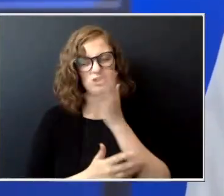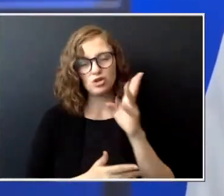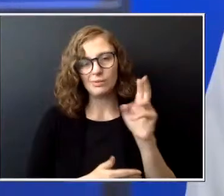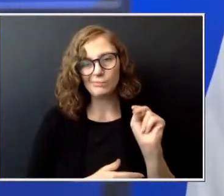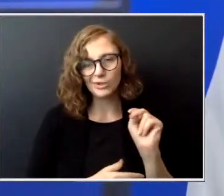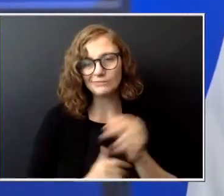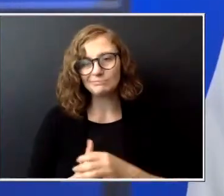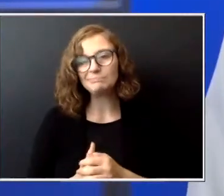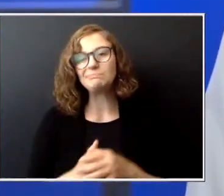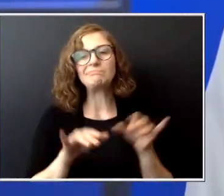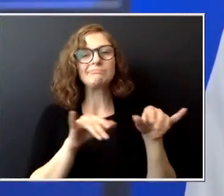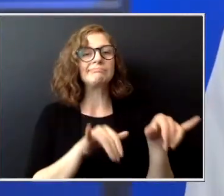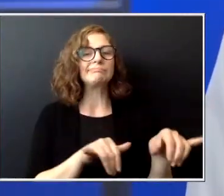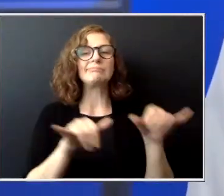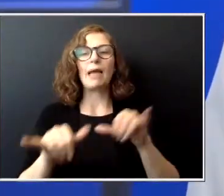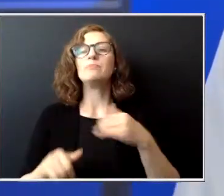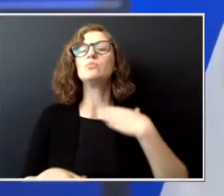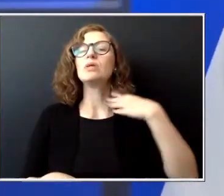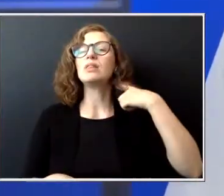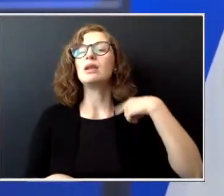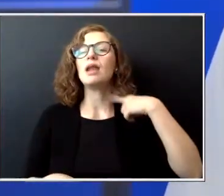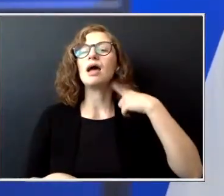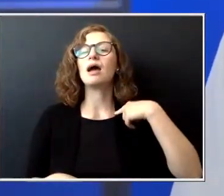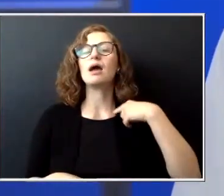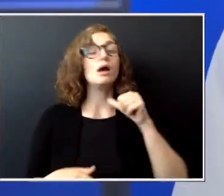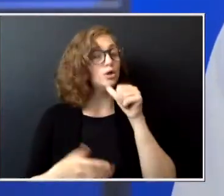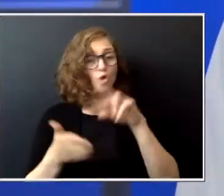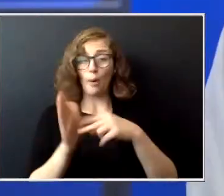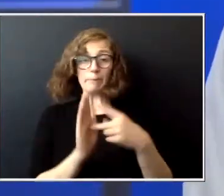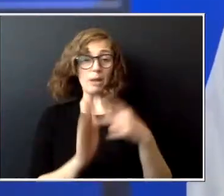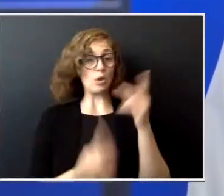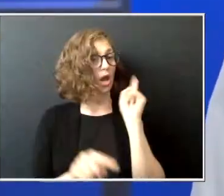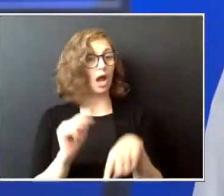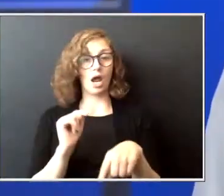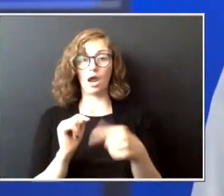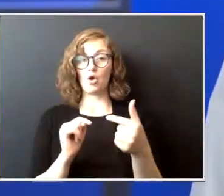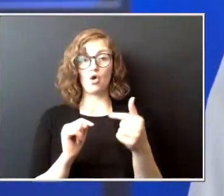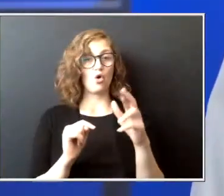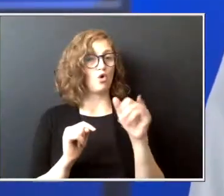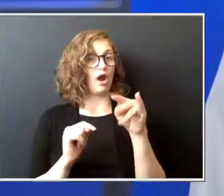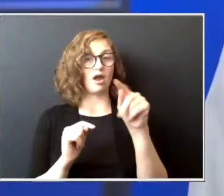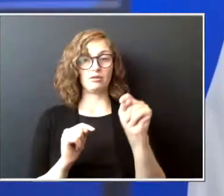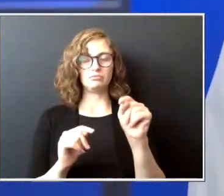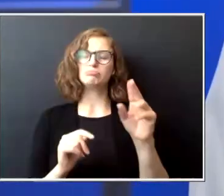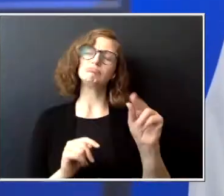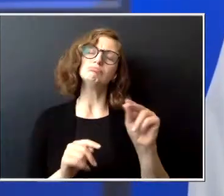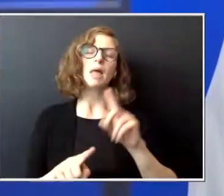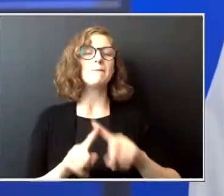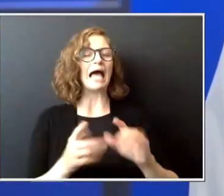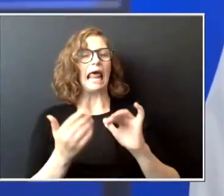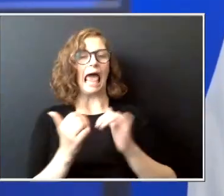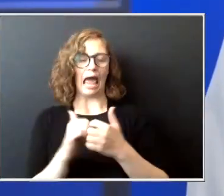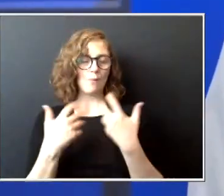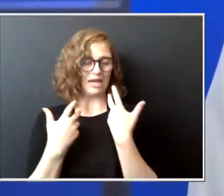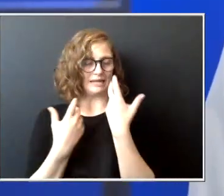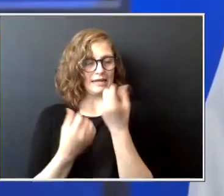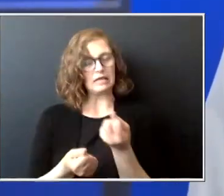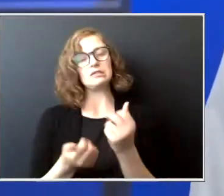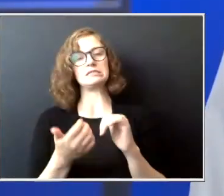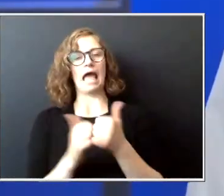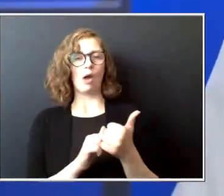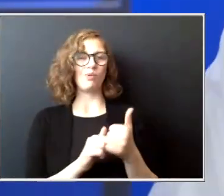neck. Not that we cannot do the grafting, but how the healing happens, how the scarring happens, how our ability to control